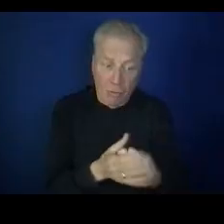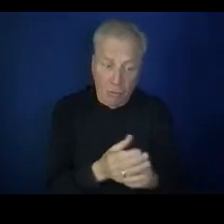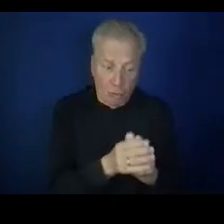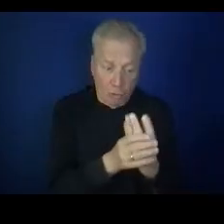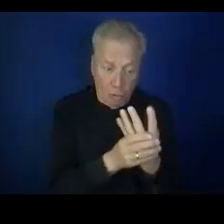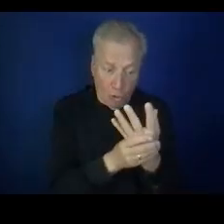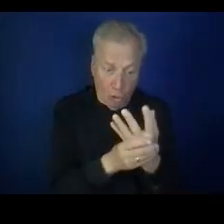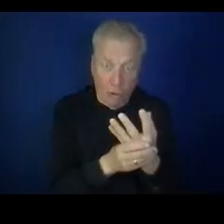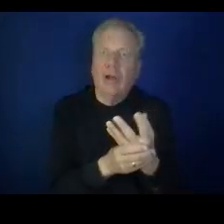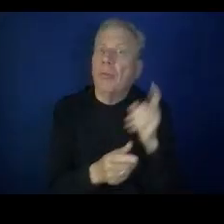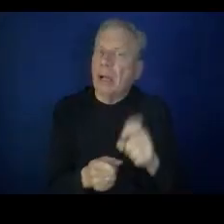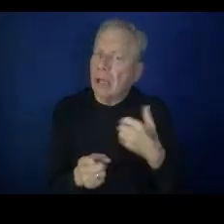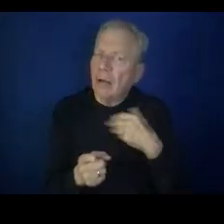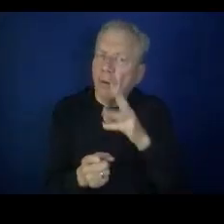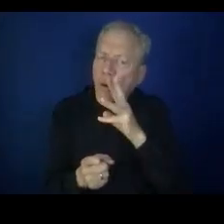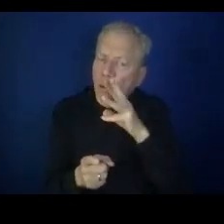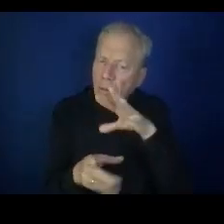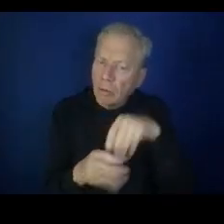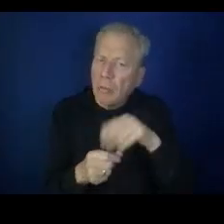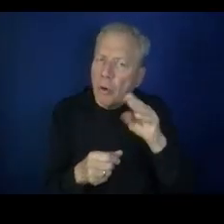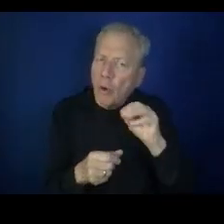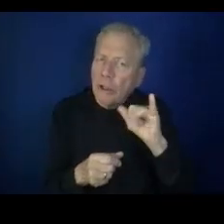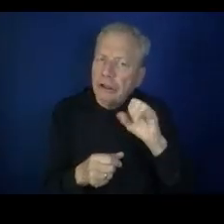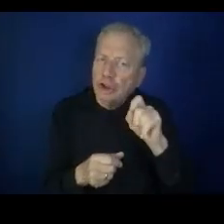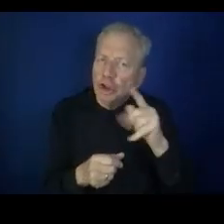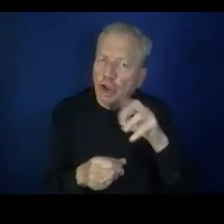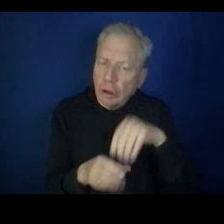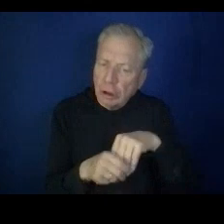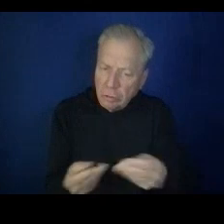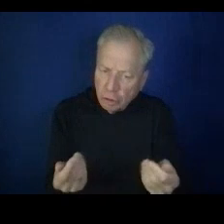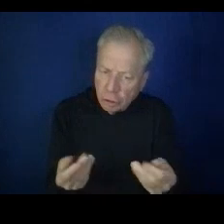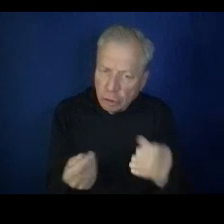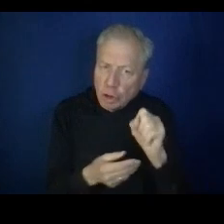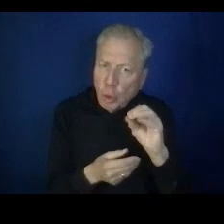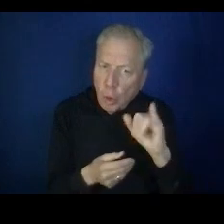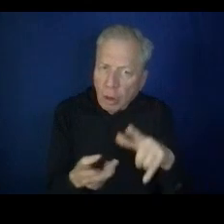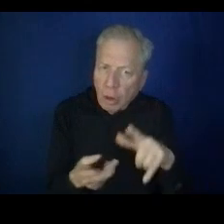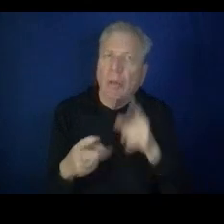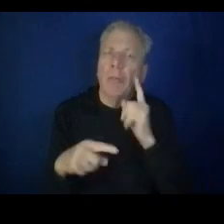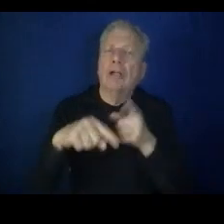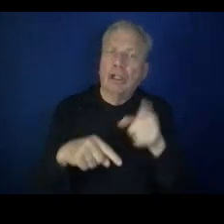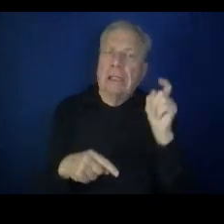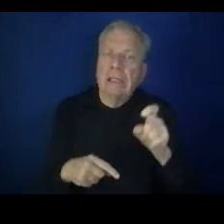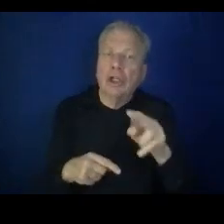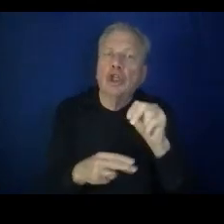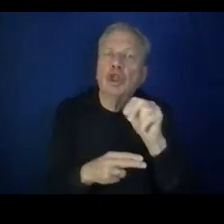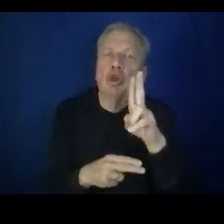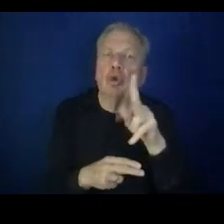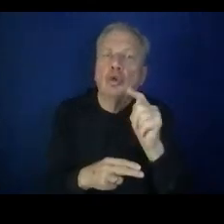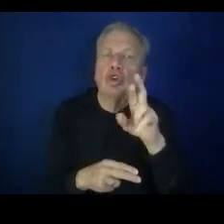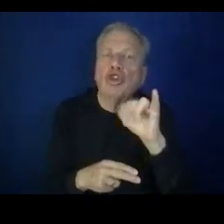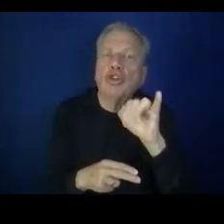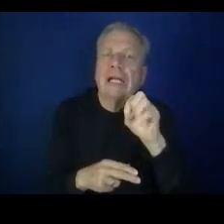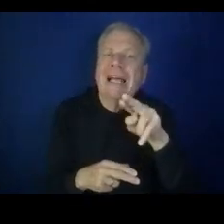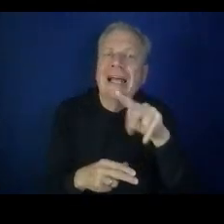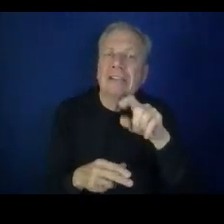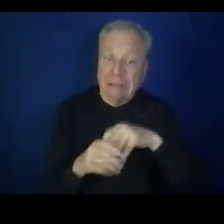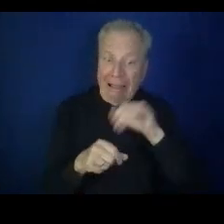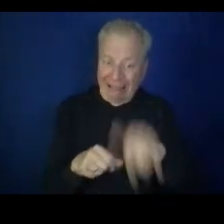moisture infiltrating into the soils. You need to have nutrients being held in those